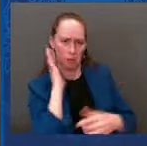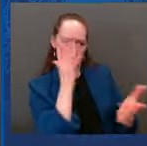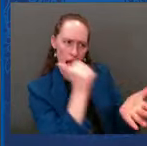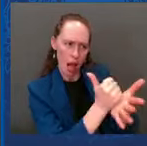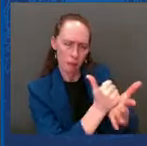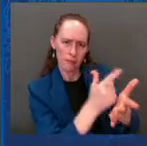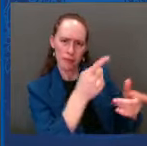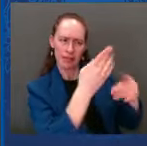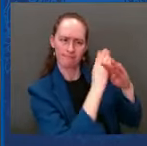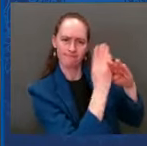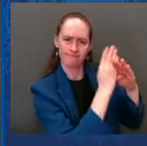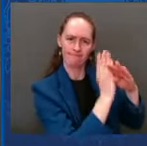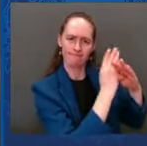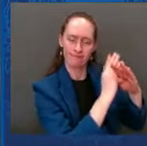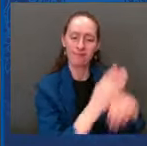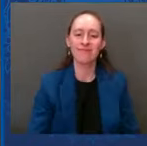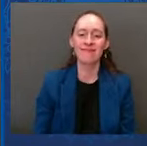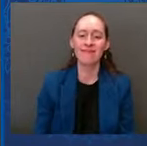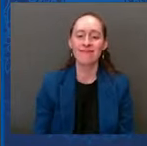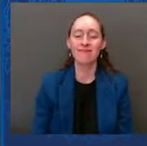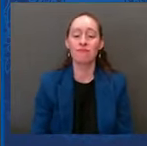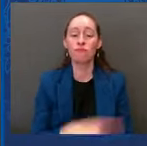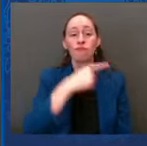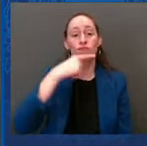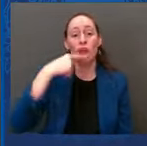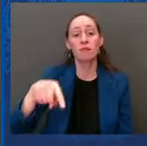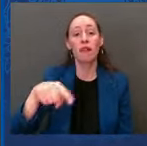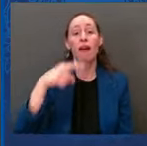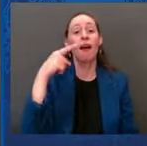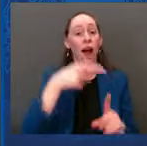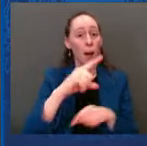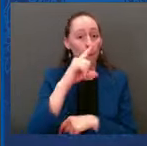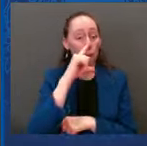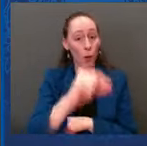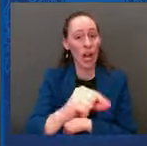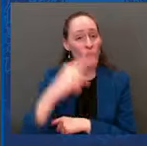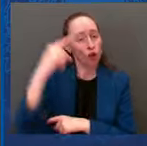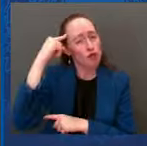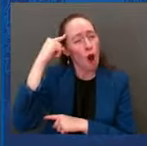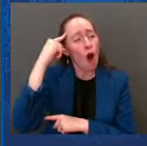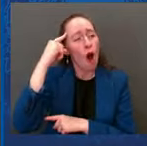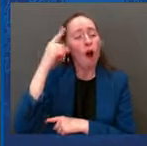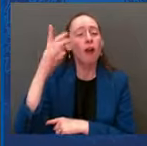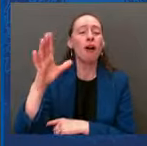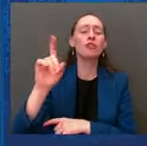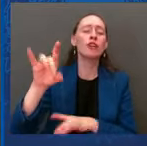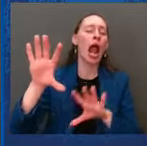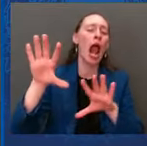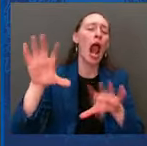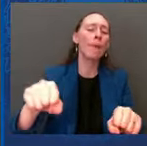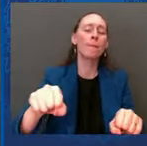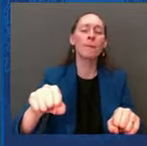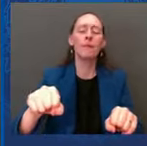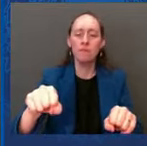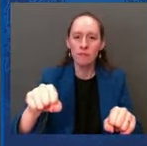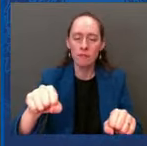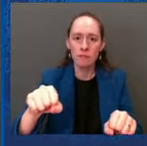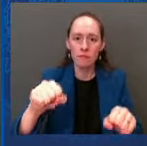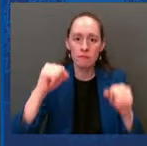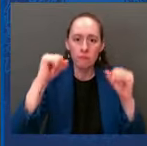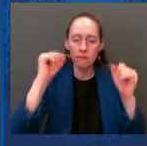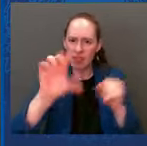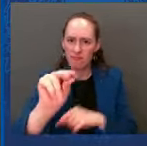our land. We will fight till the death, till the end. We are not going to surrender. And